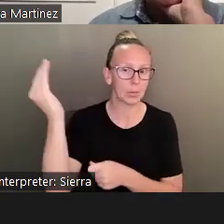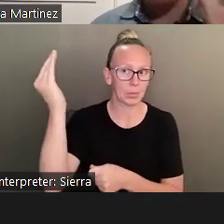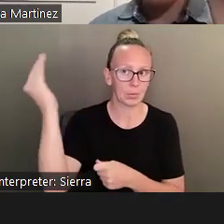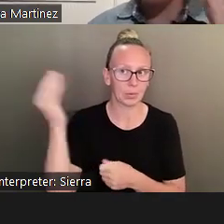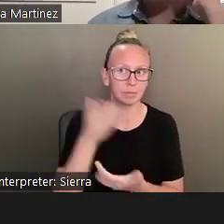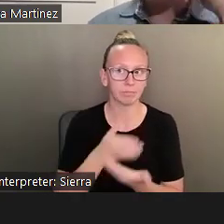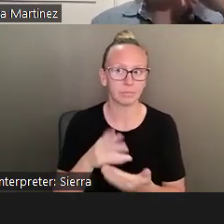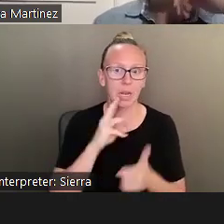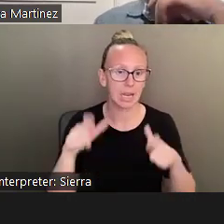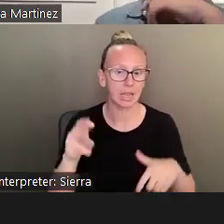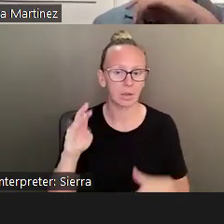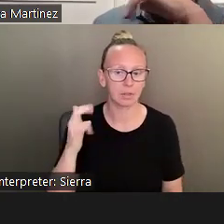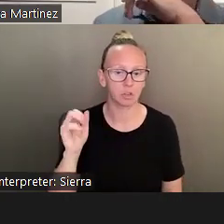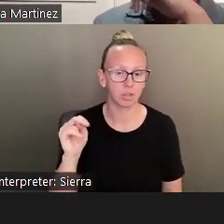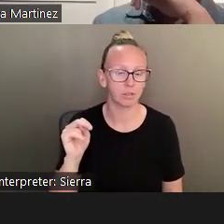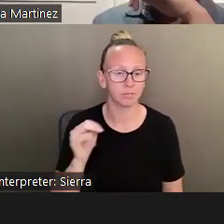which is funny.